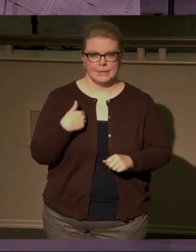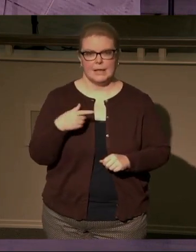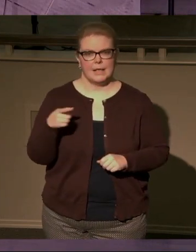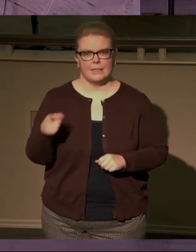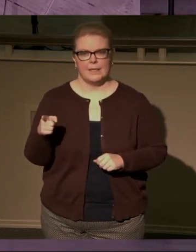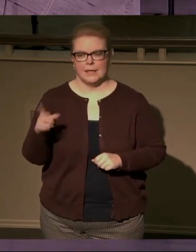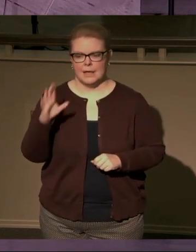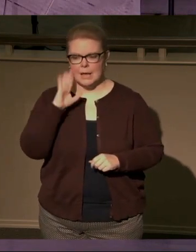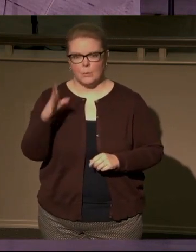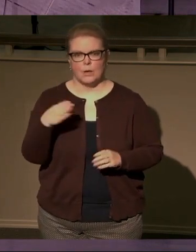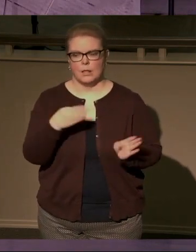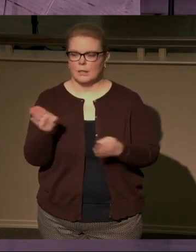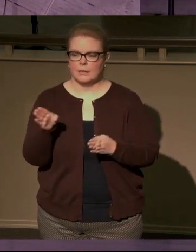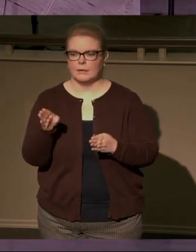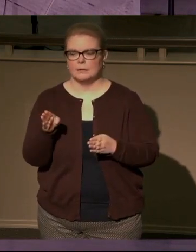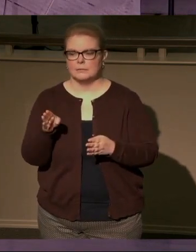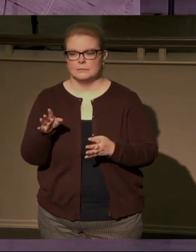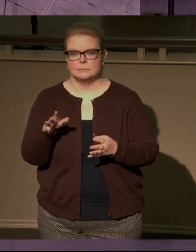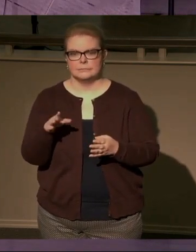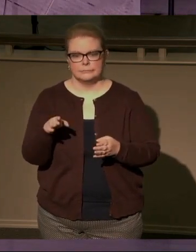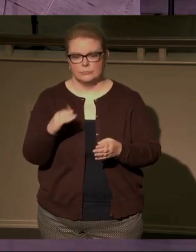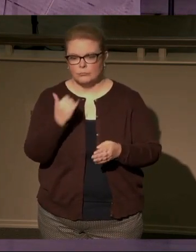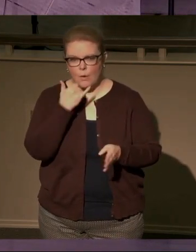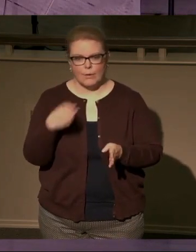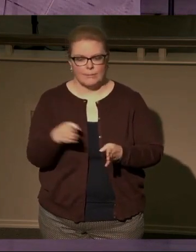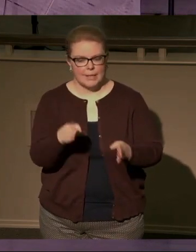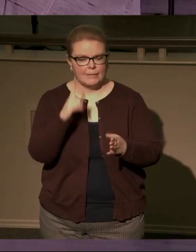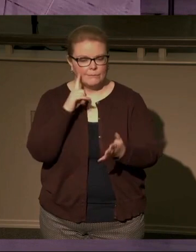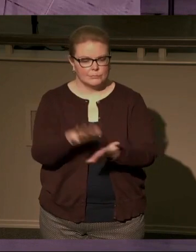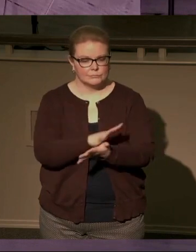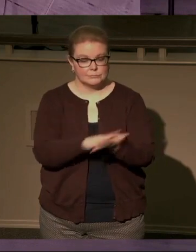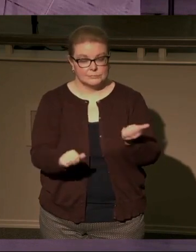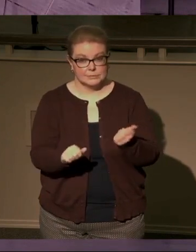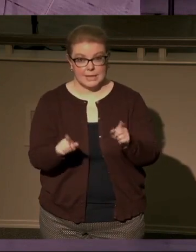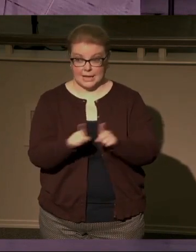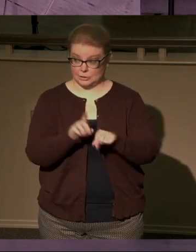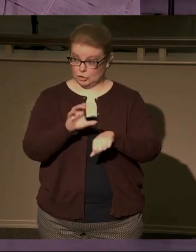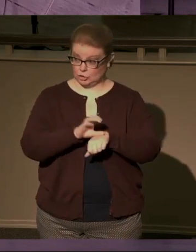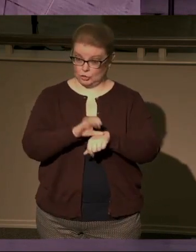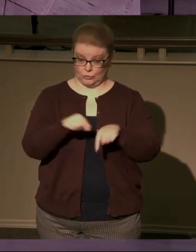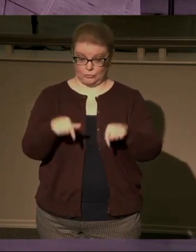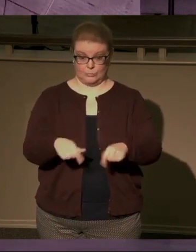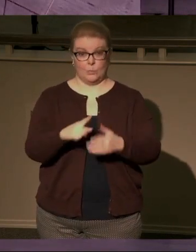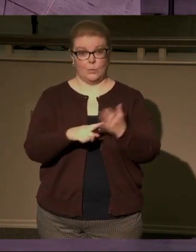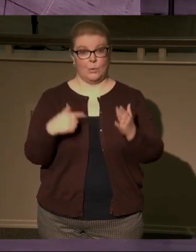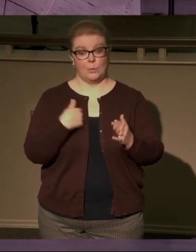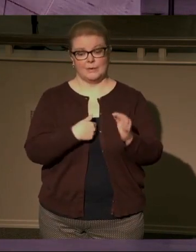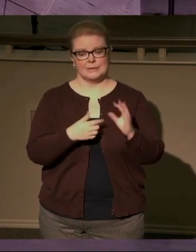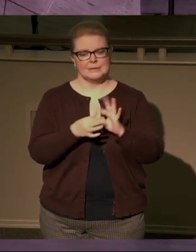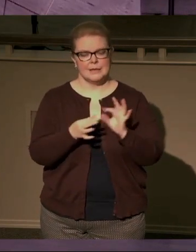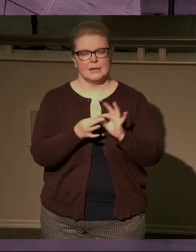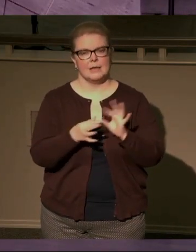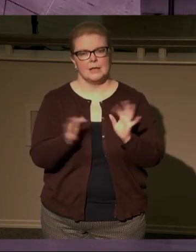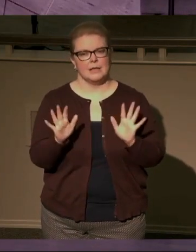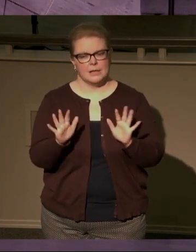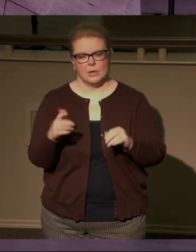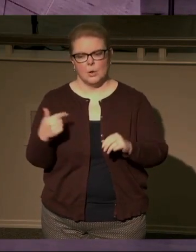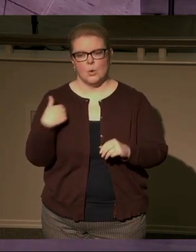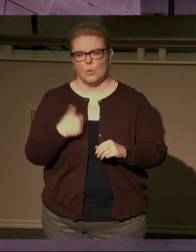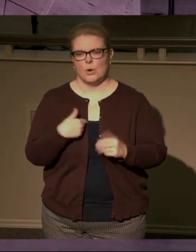toward destruction, folks. If as a church, what we say is, listen, we want to chase